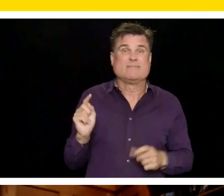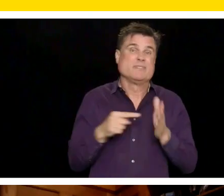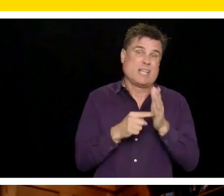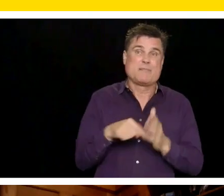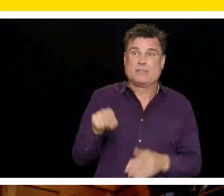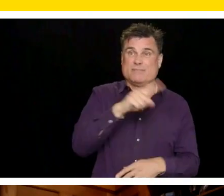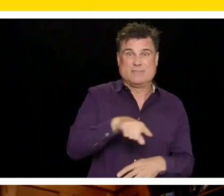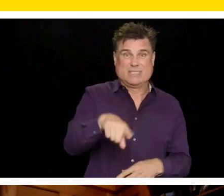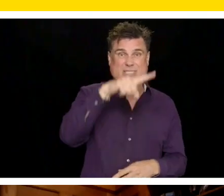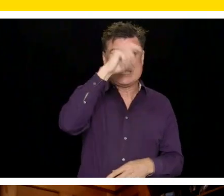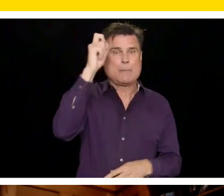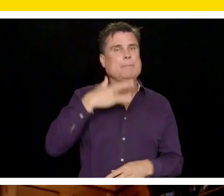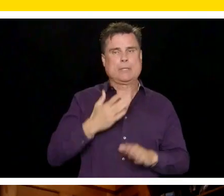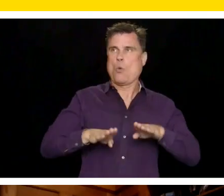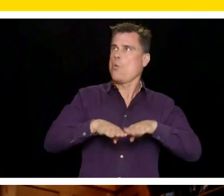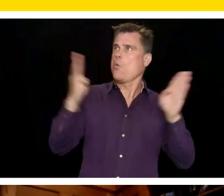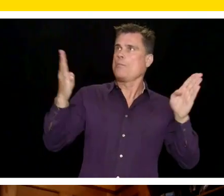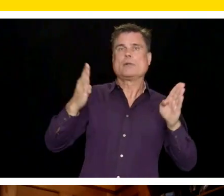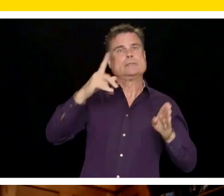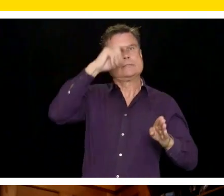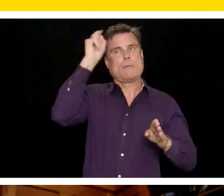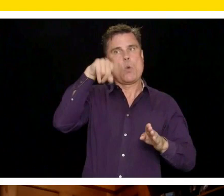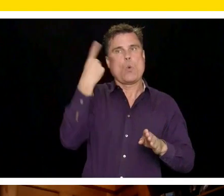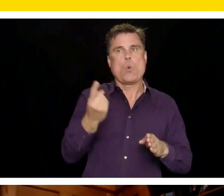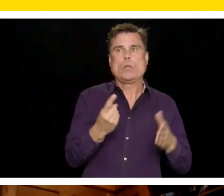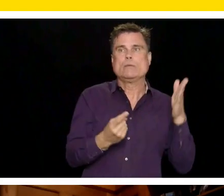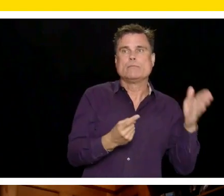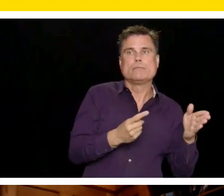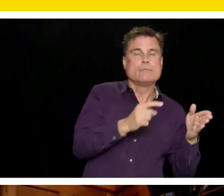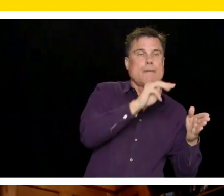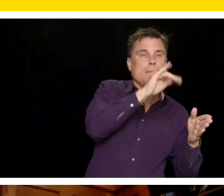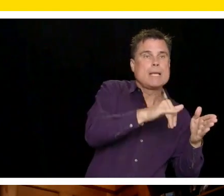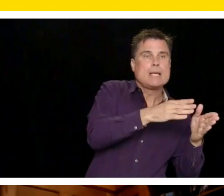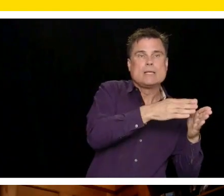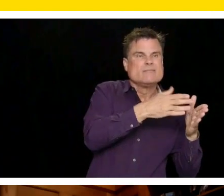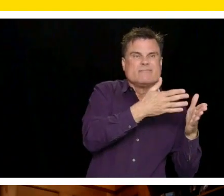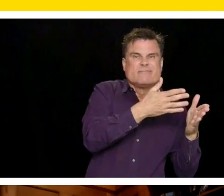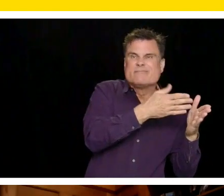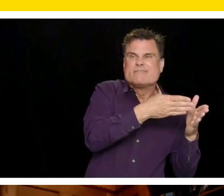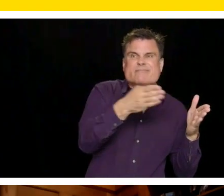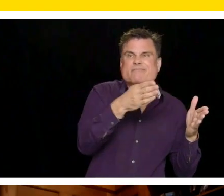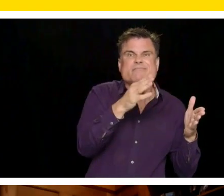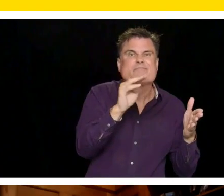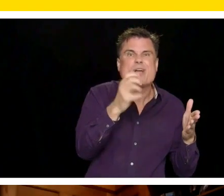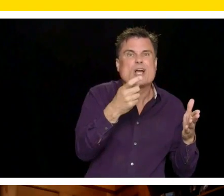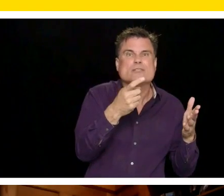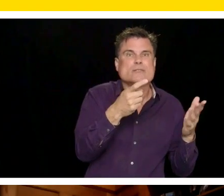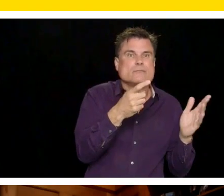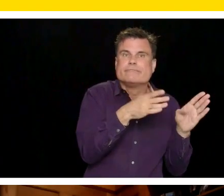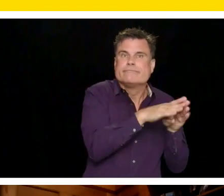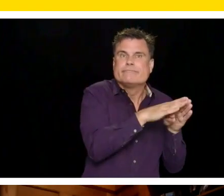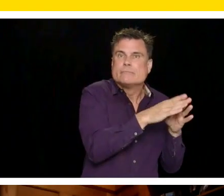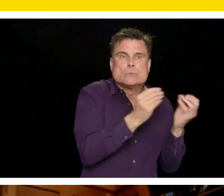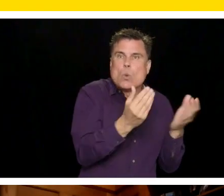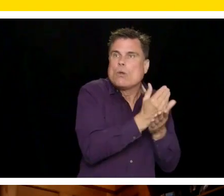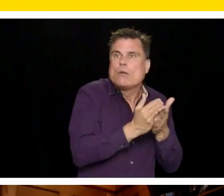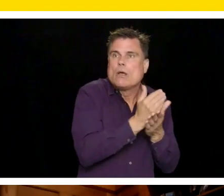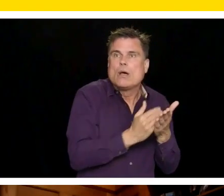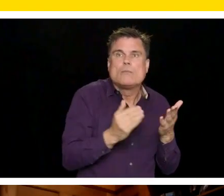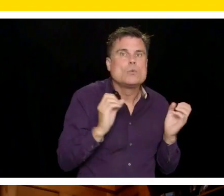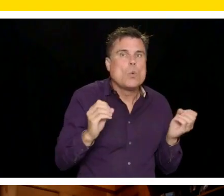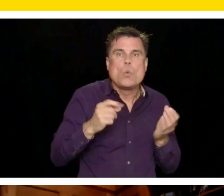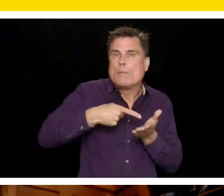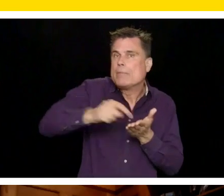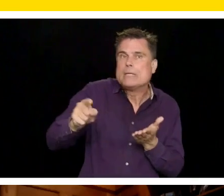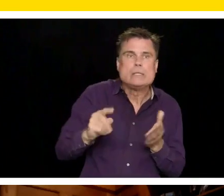businesses had no income or payroll in January to March, so were ineligible for CEWS.